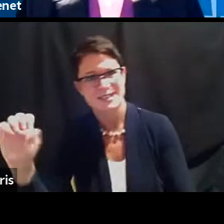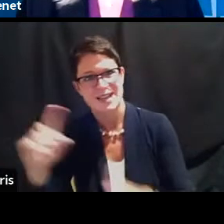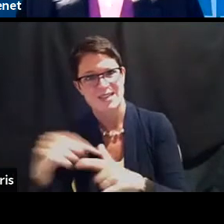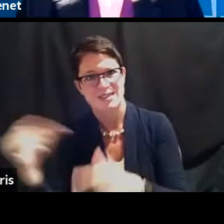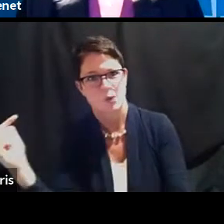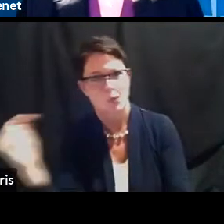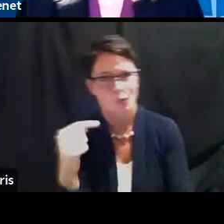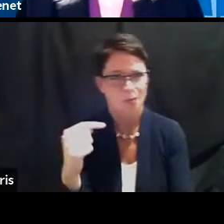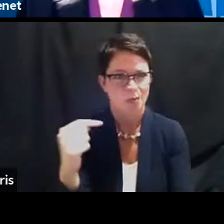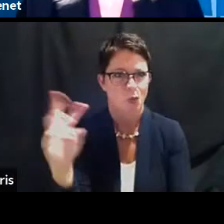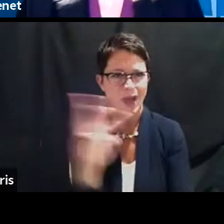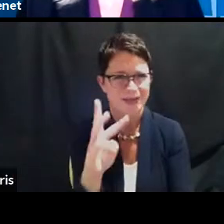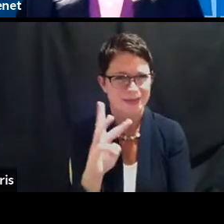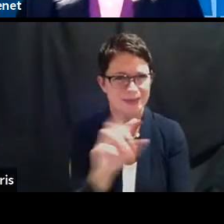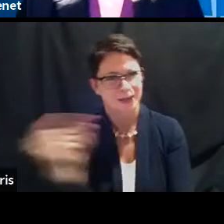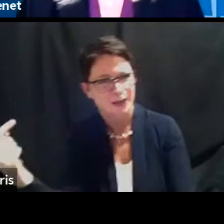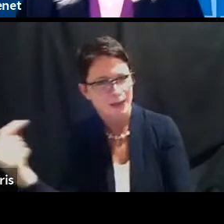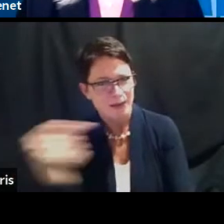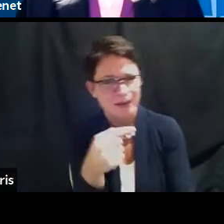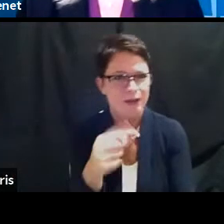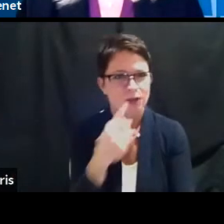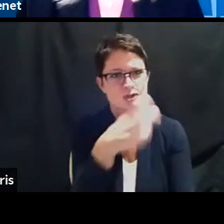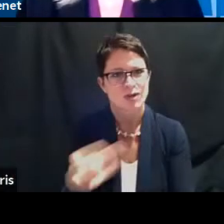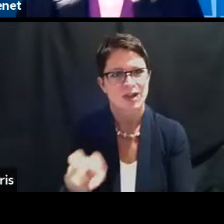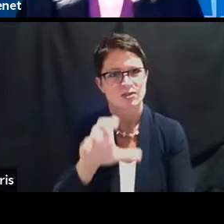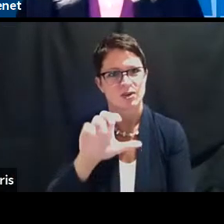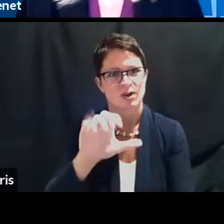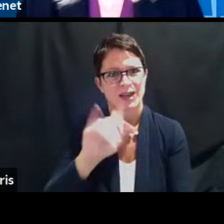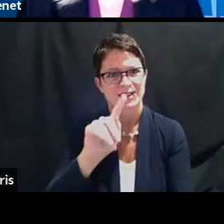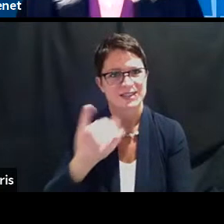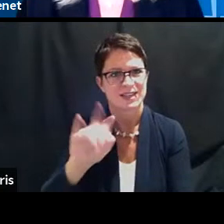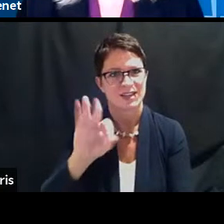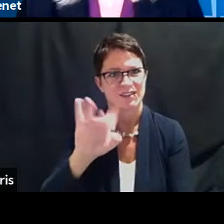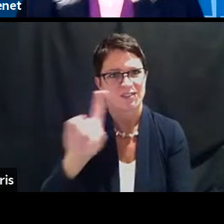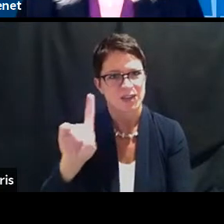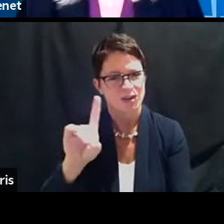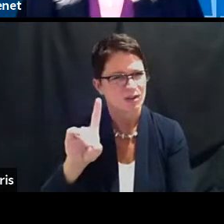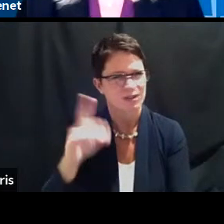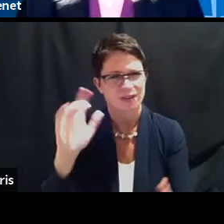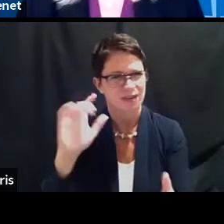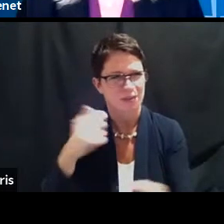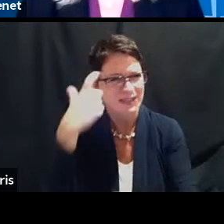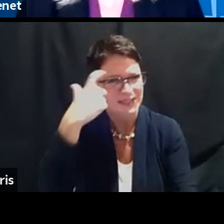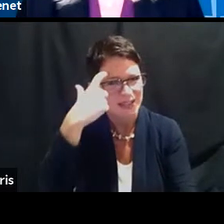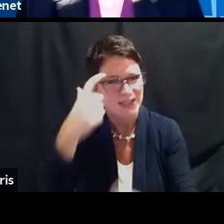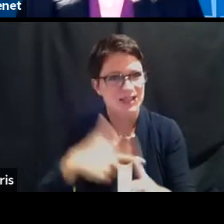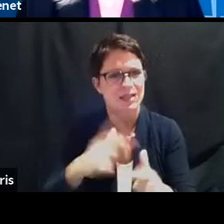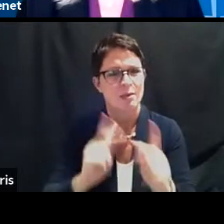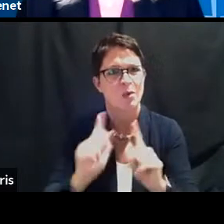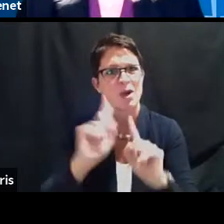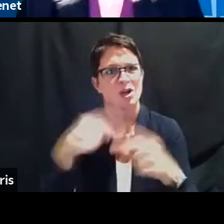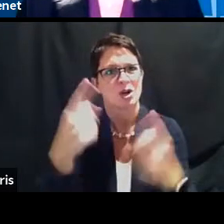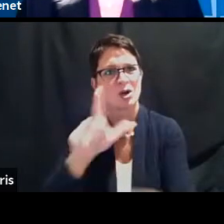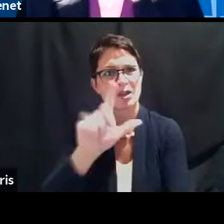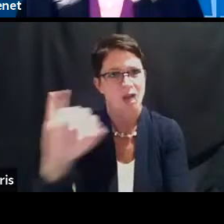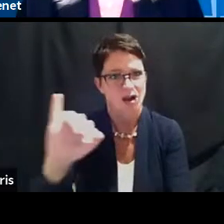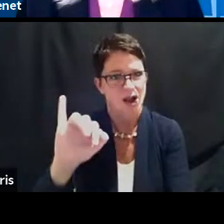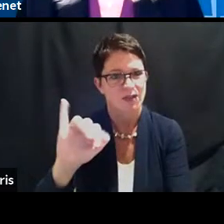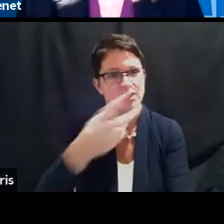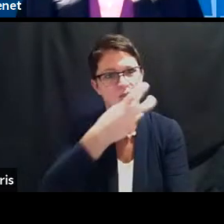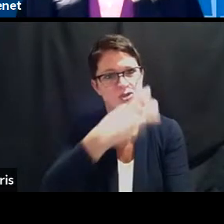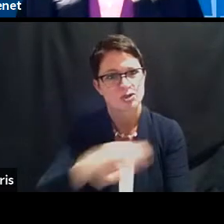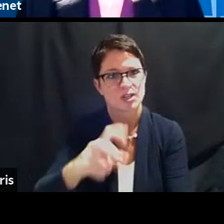west, to make them transfer at Citi Field. And then for many people who want to go to Long Island would have to transfer again at